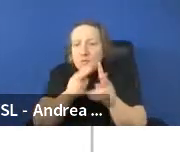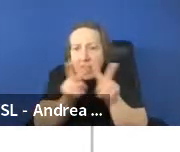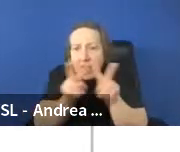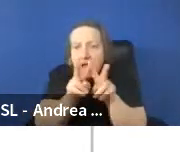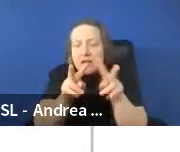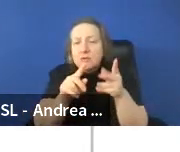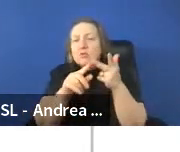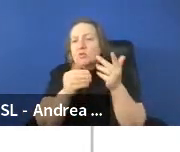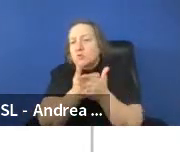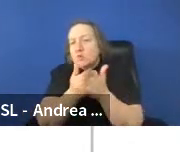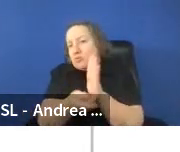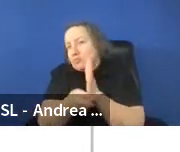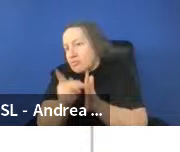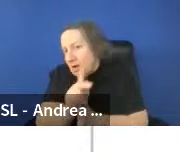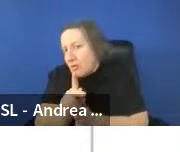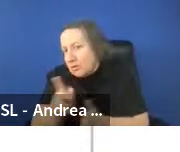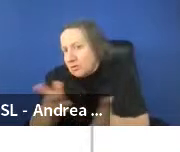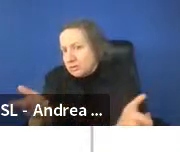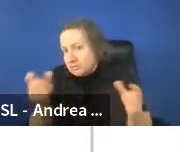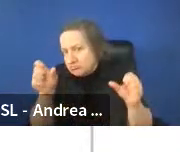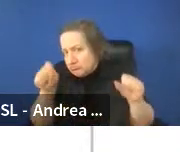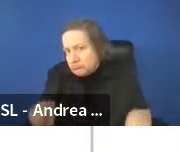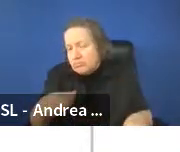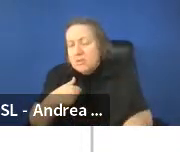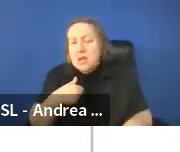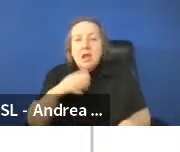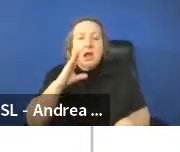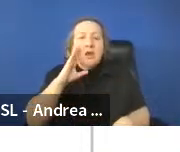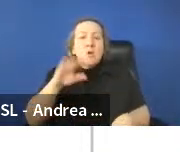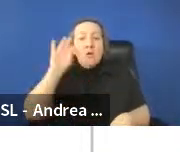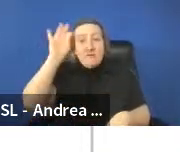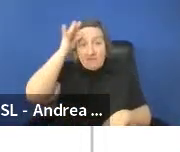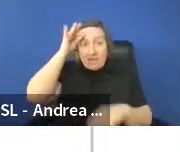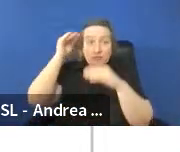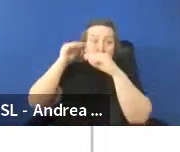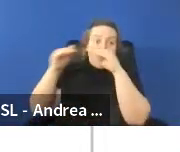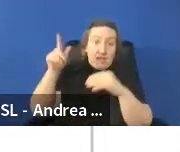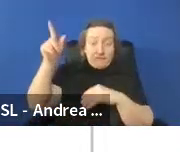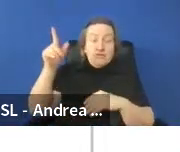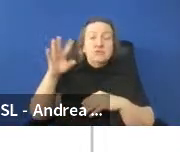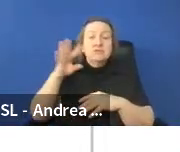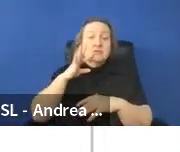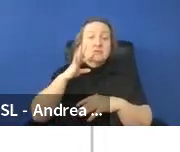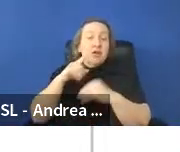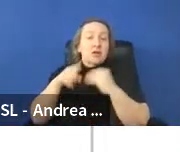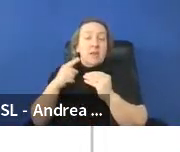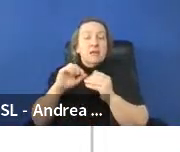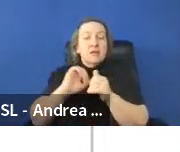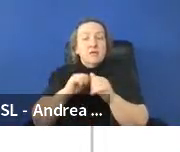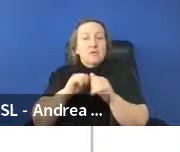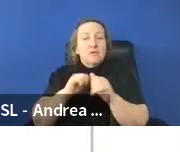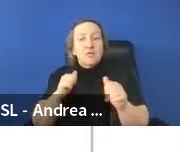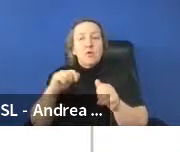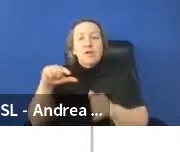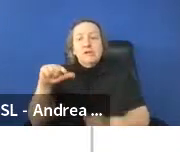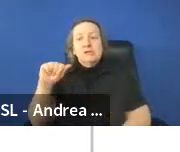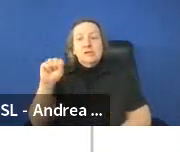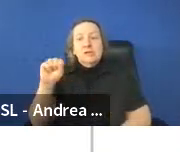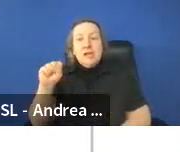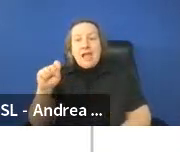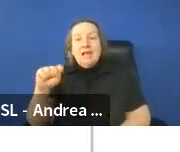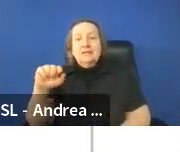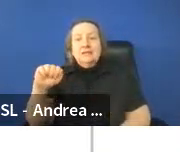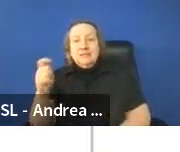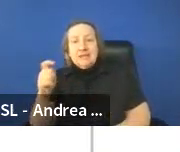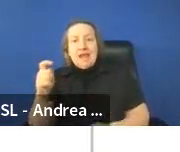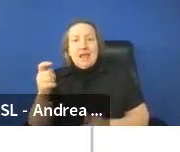new priorities. I know that at the federal level, there is certainly talk about moving away from gas tax revenue to pay